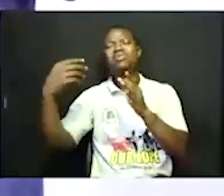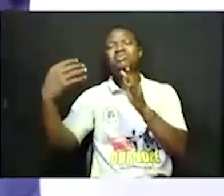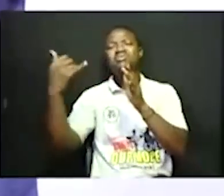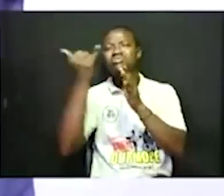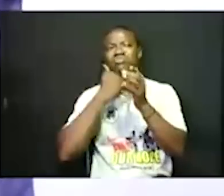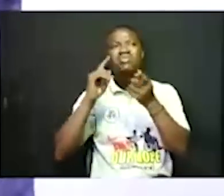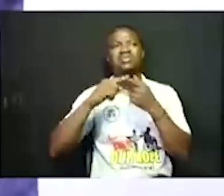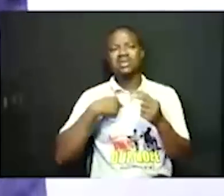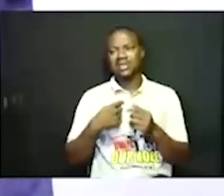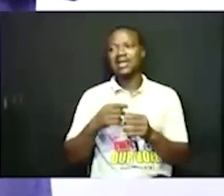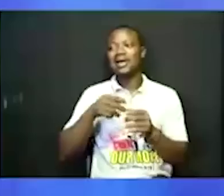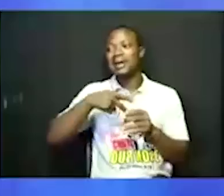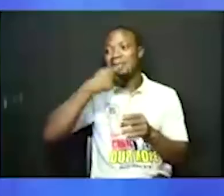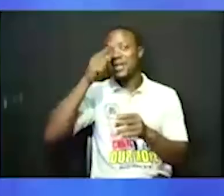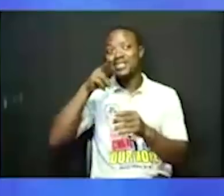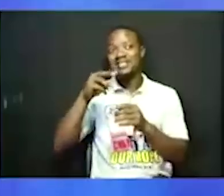the Pen TV